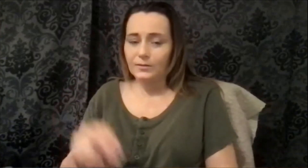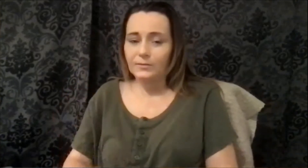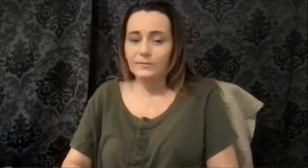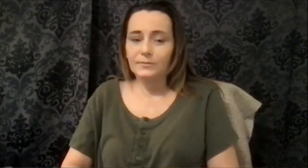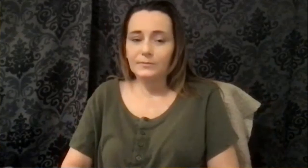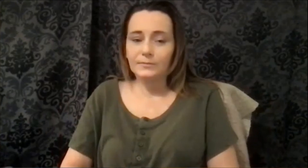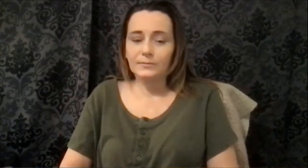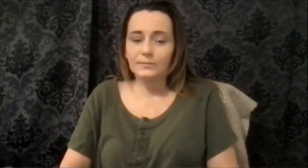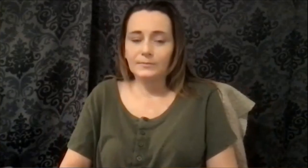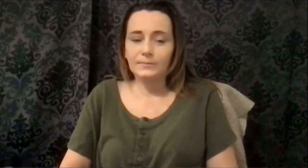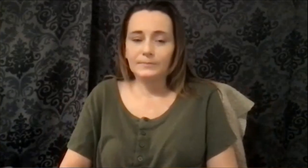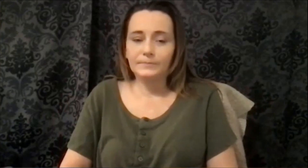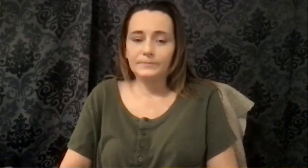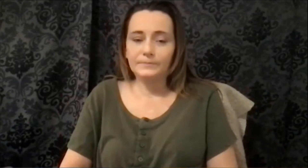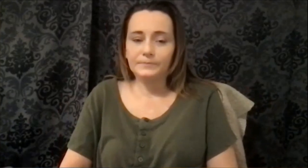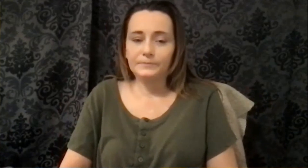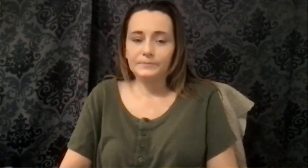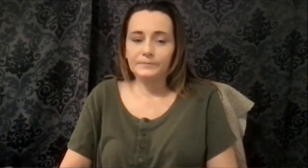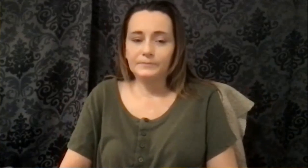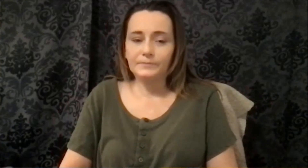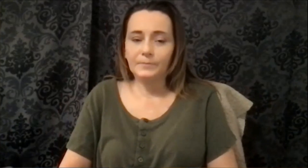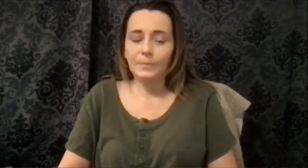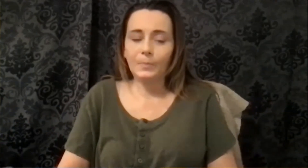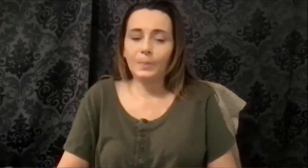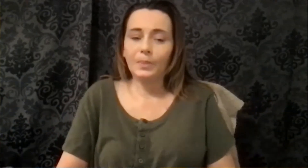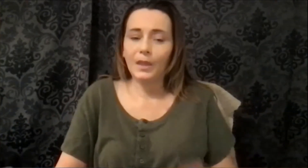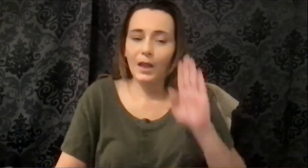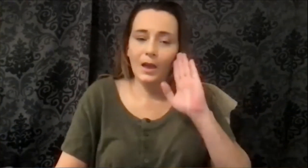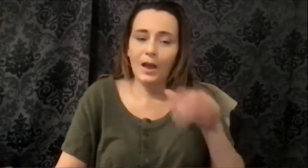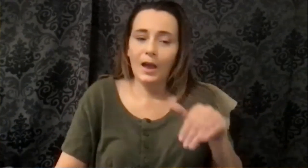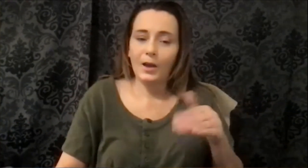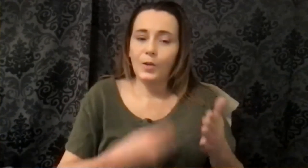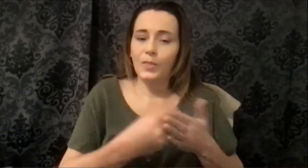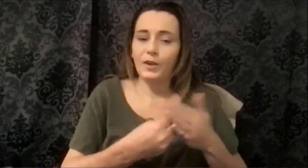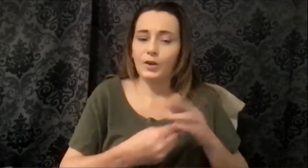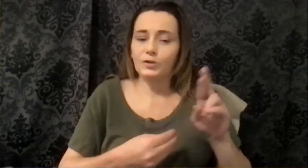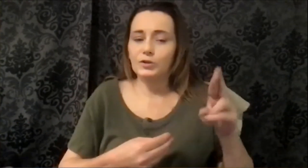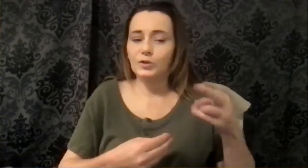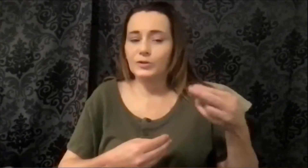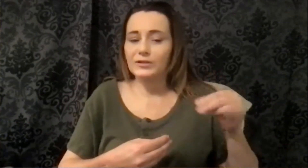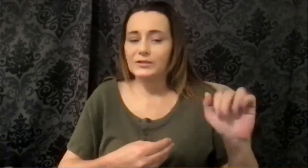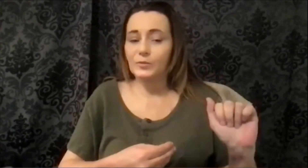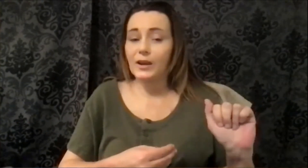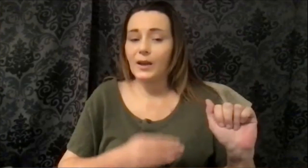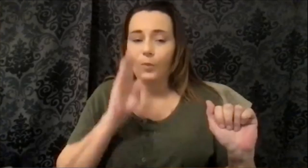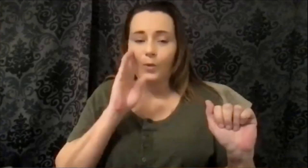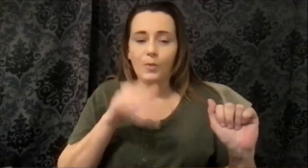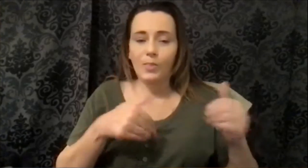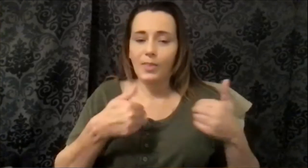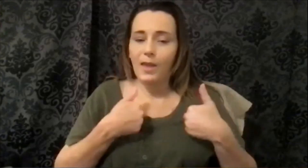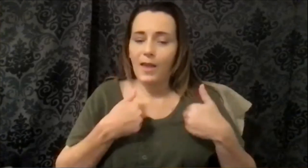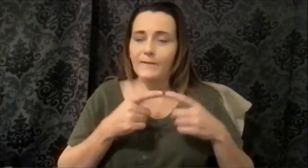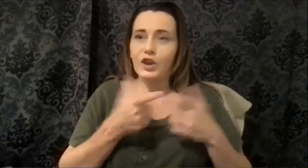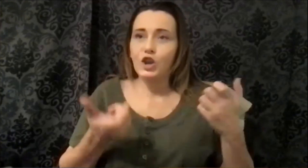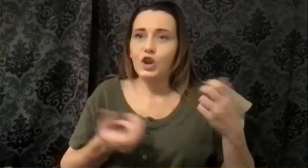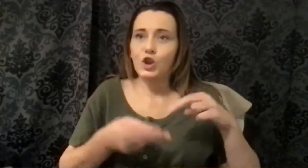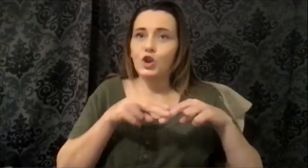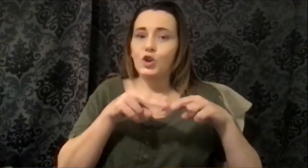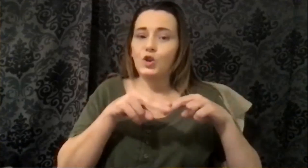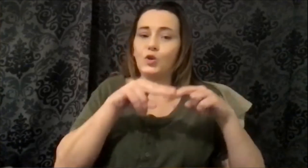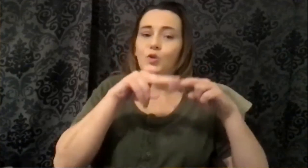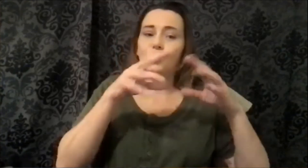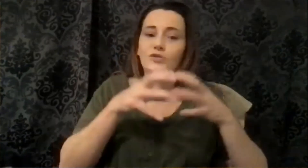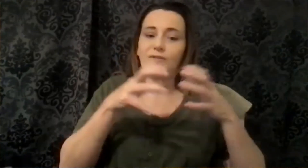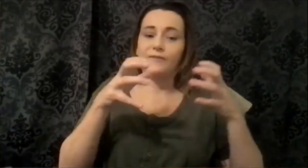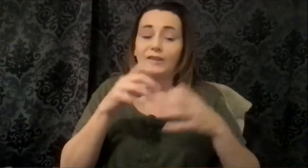I know the currency is the RIA, and we do know that Iran has huge inflation. It's an internal problem there. There is huge inflation,